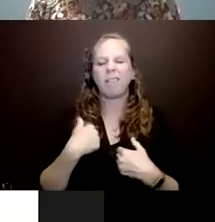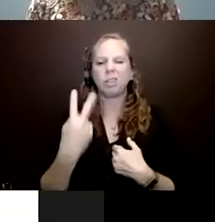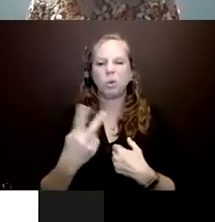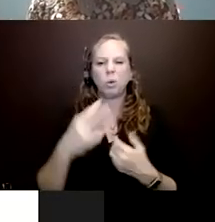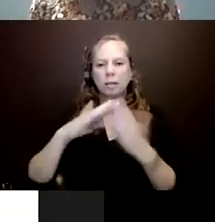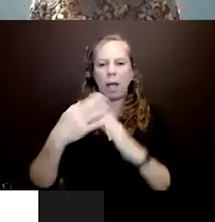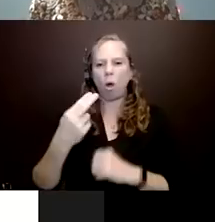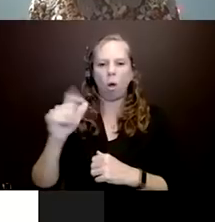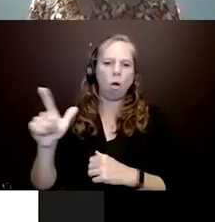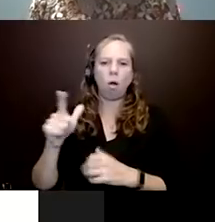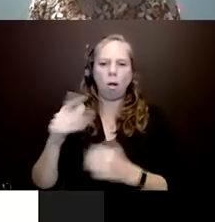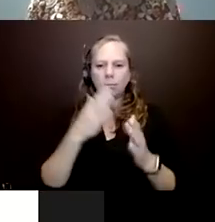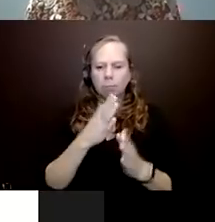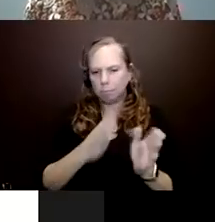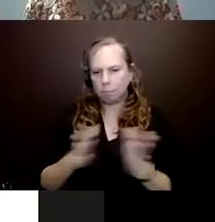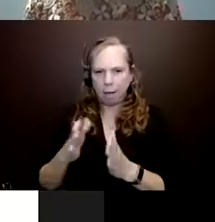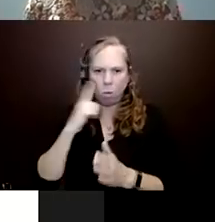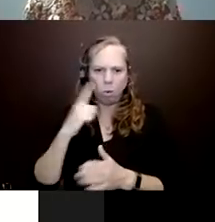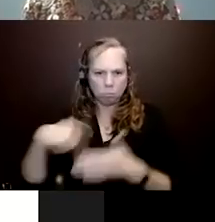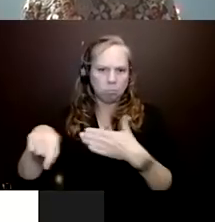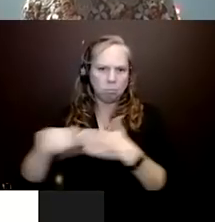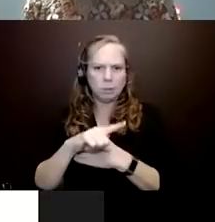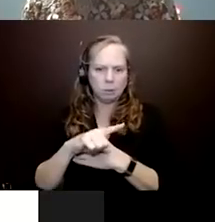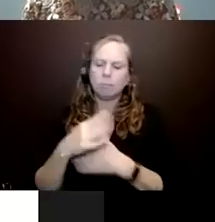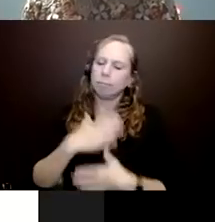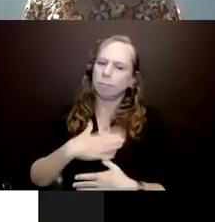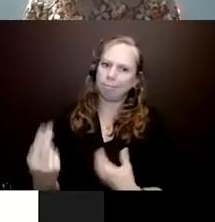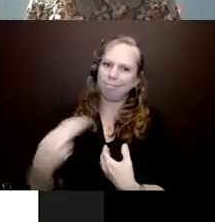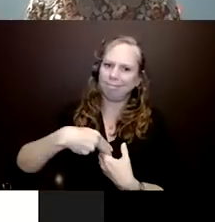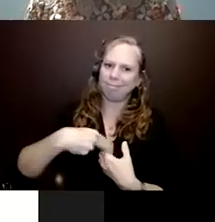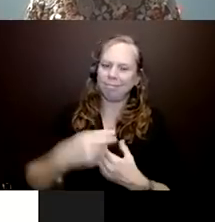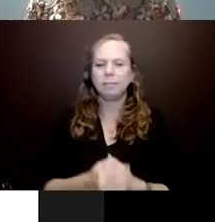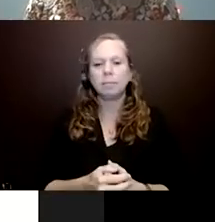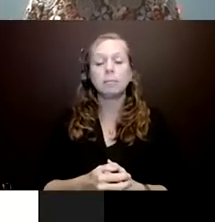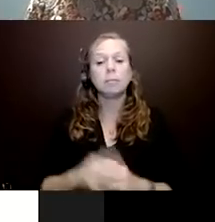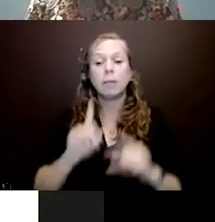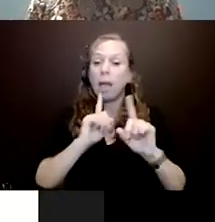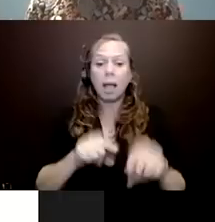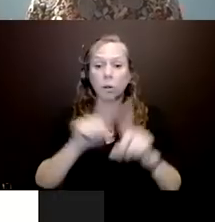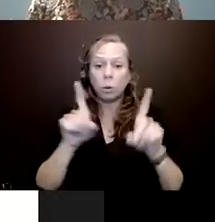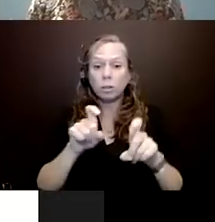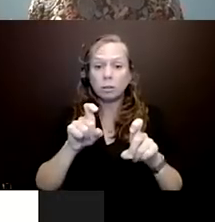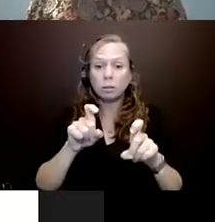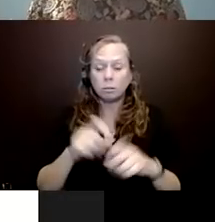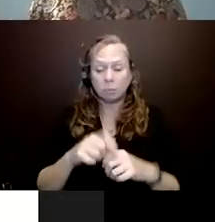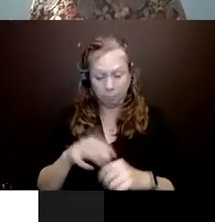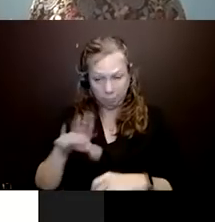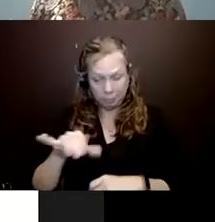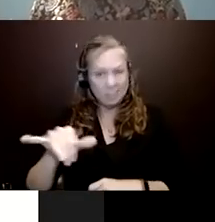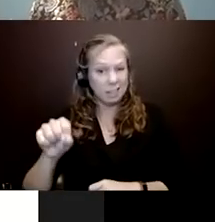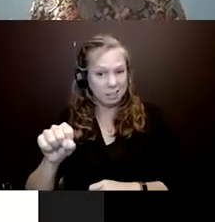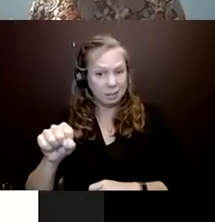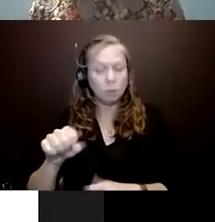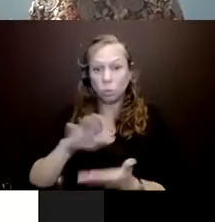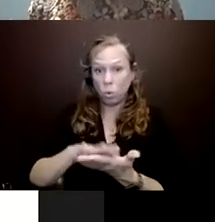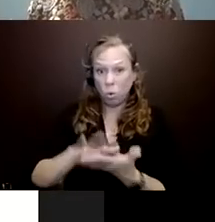next week, so be sure and join us for those. But to answer the question at a high level, yes, schools will look